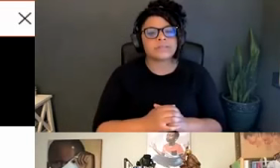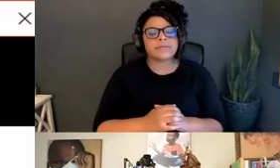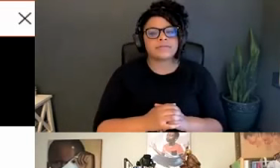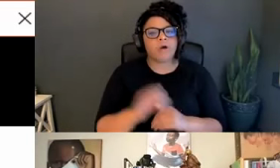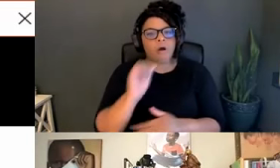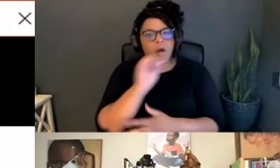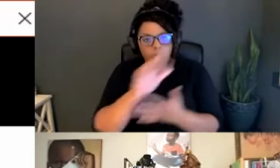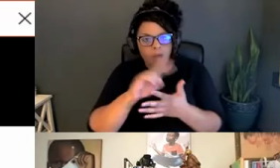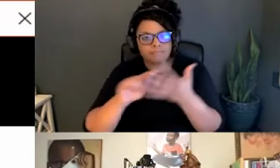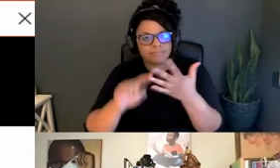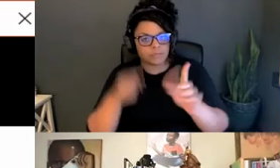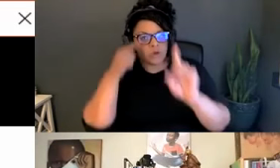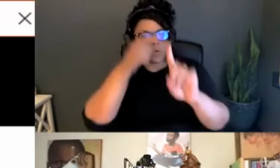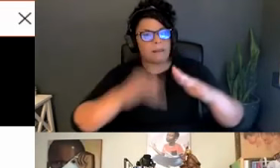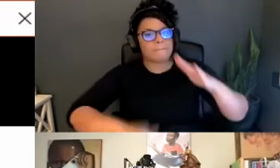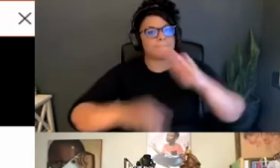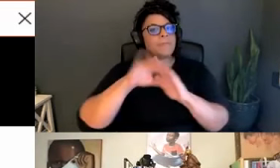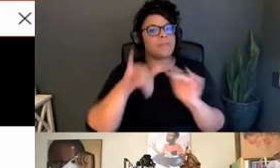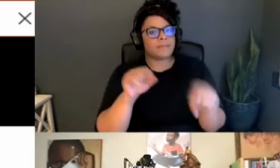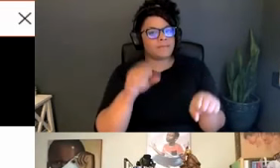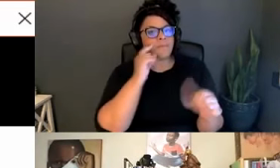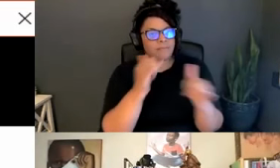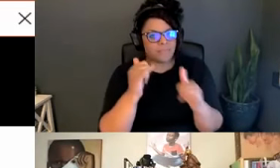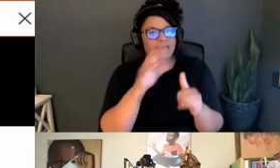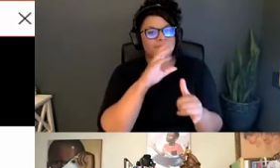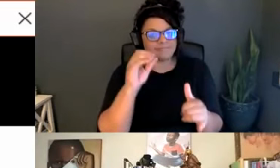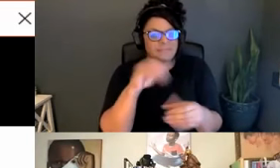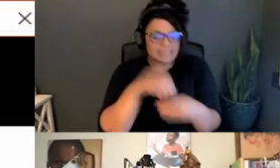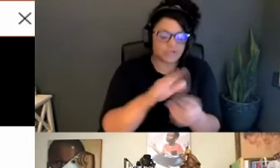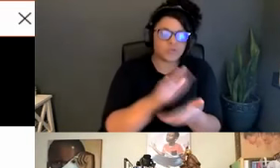about maximizing the potential of play in schools and neighborhoods.